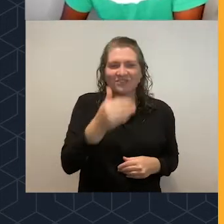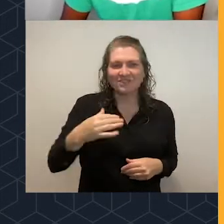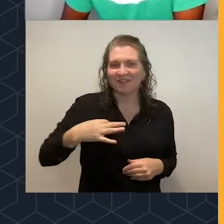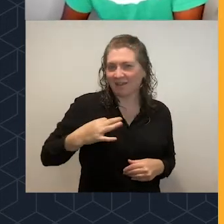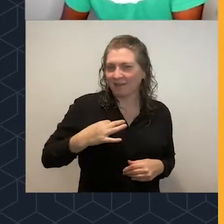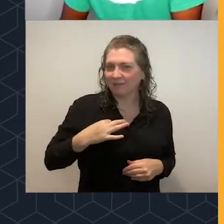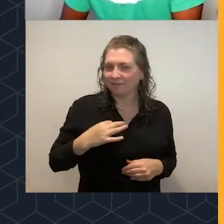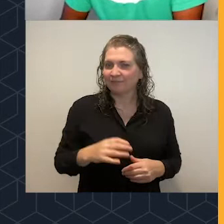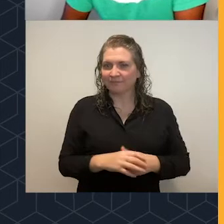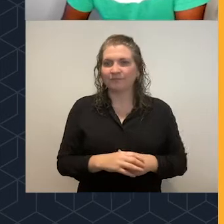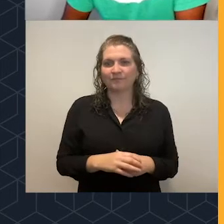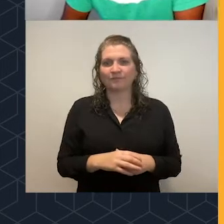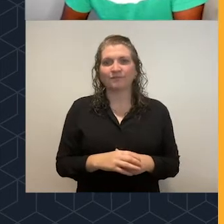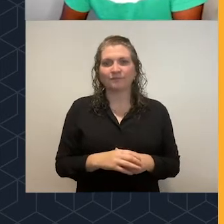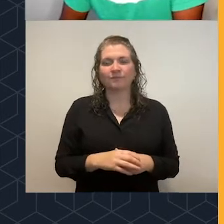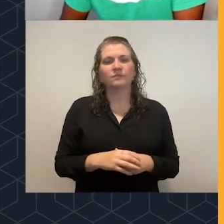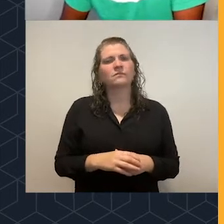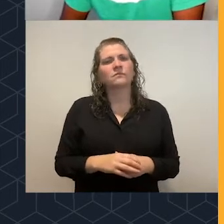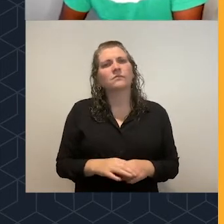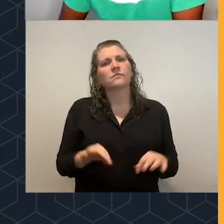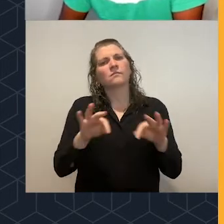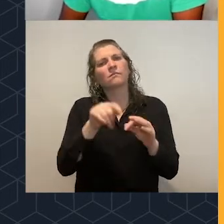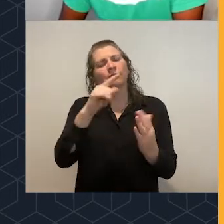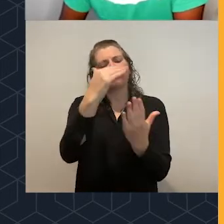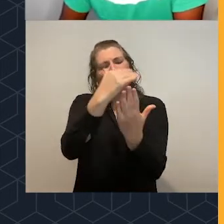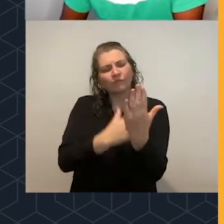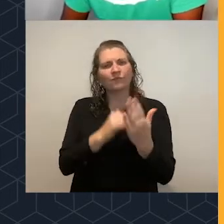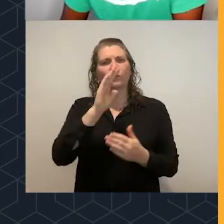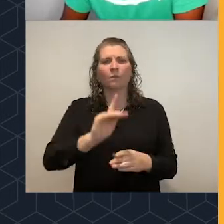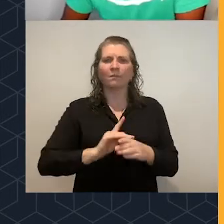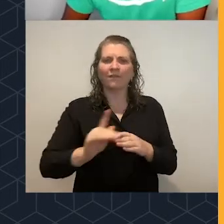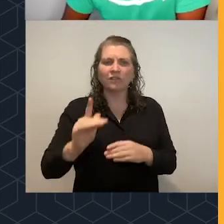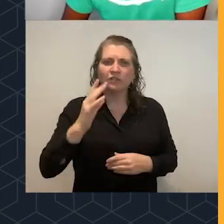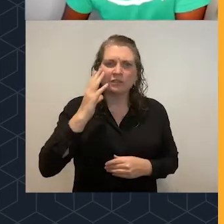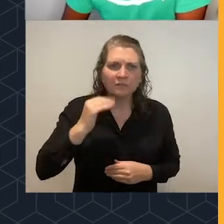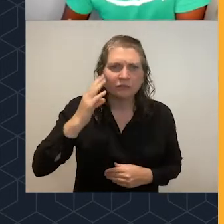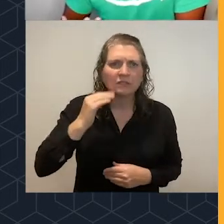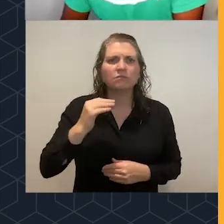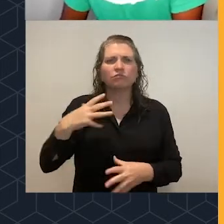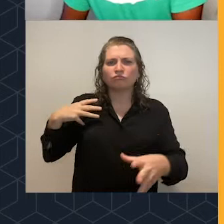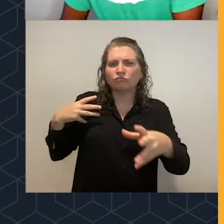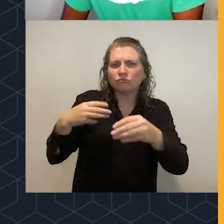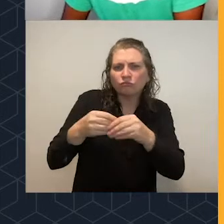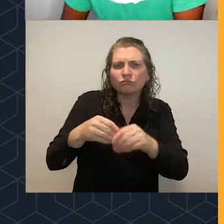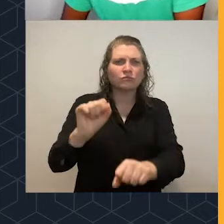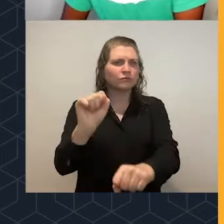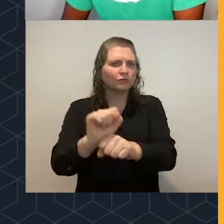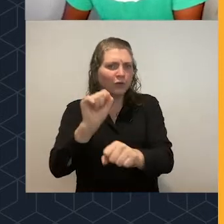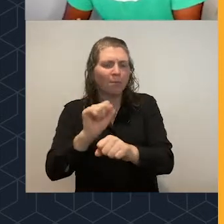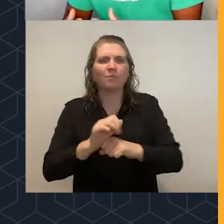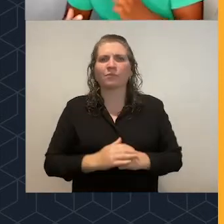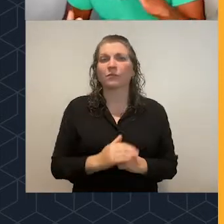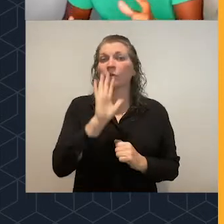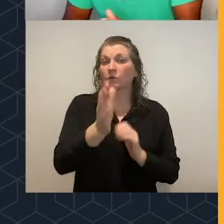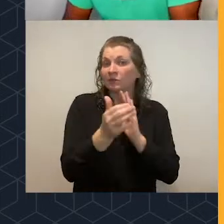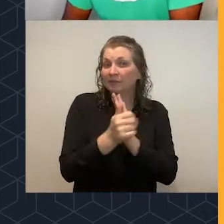you have as well as the responsibilities that were held in the past. Describe your resume into clear sections, that